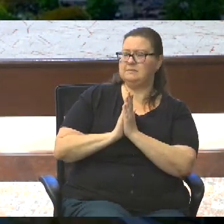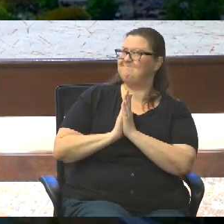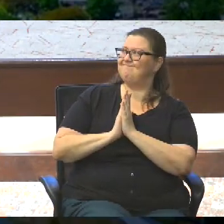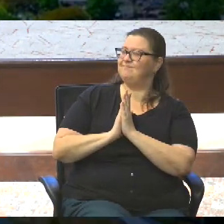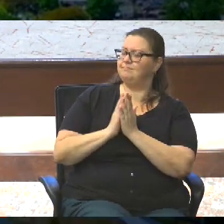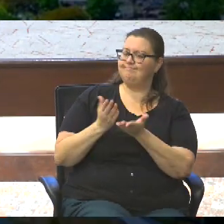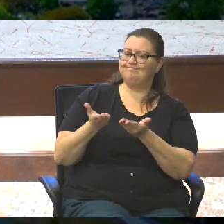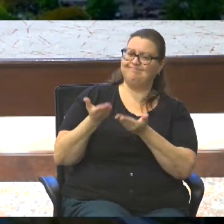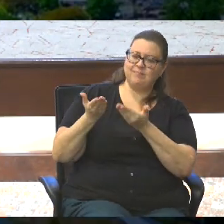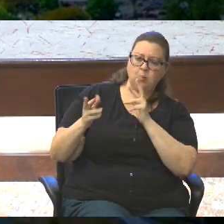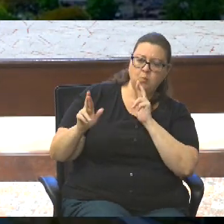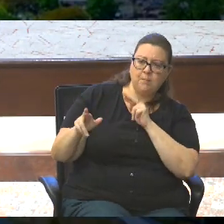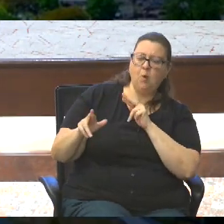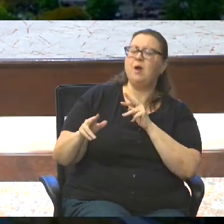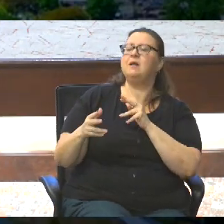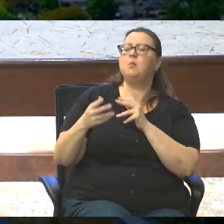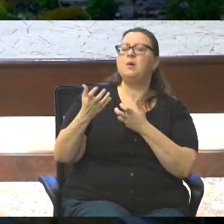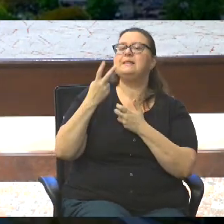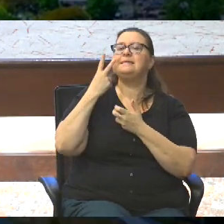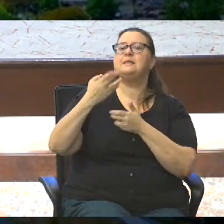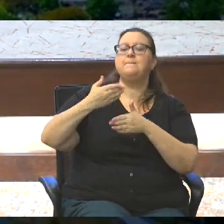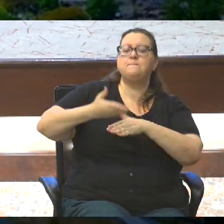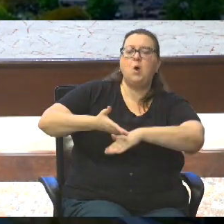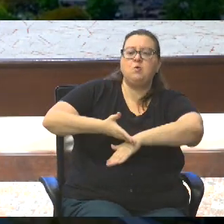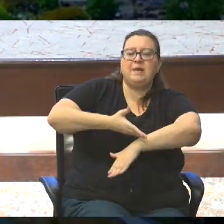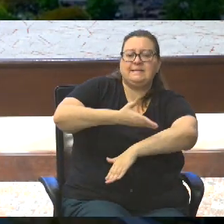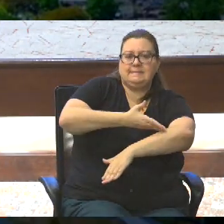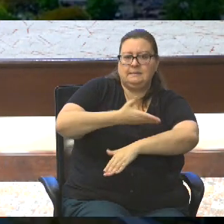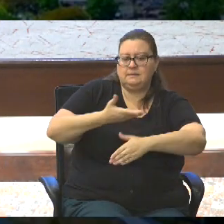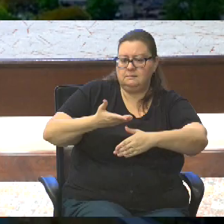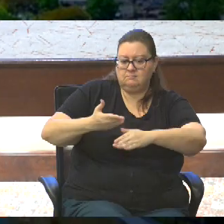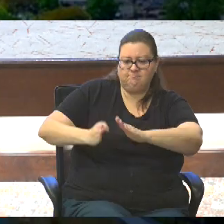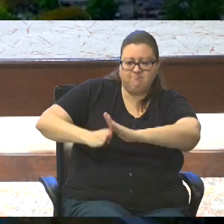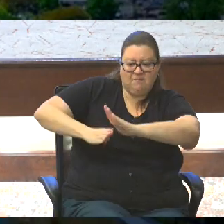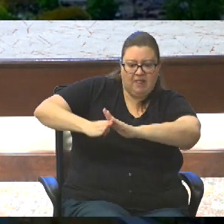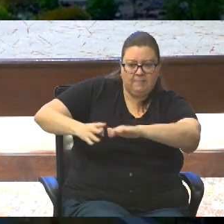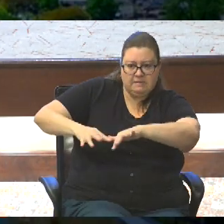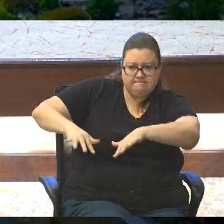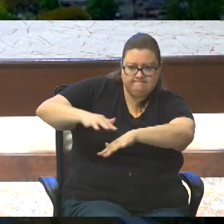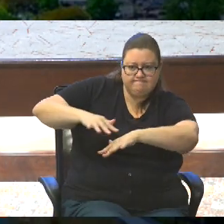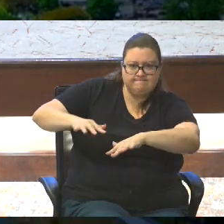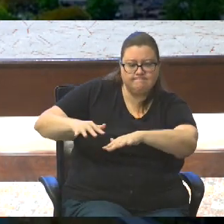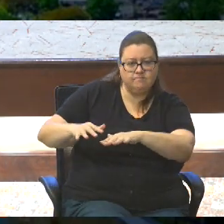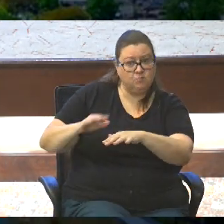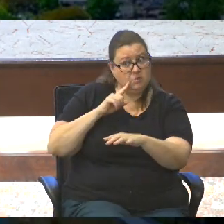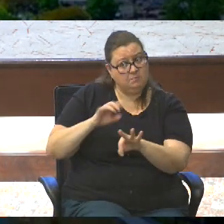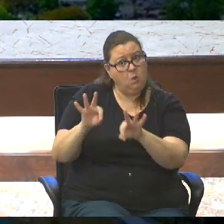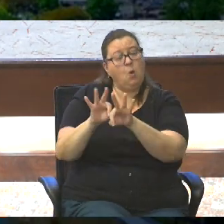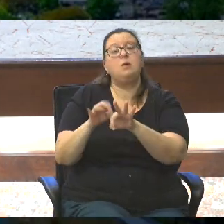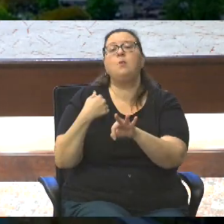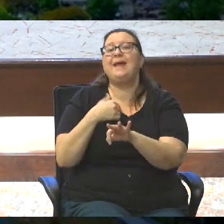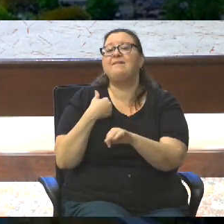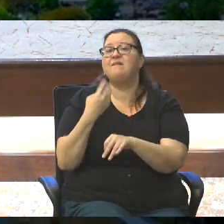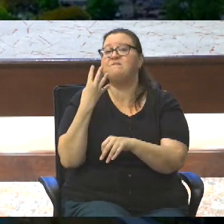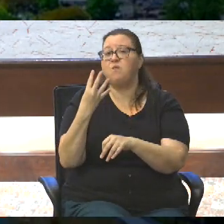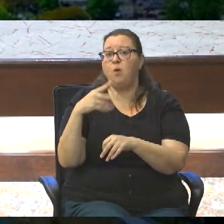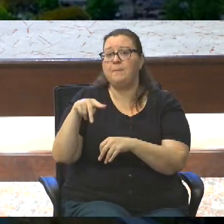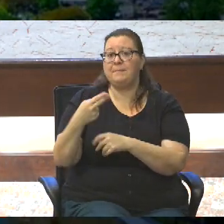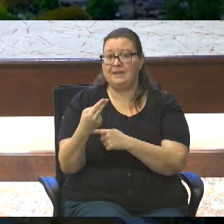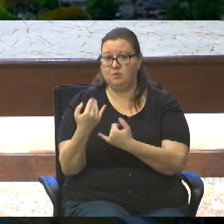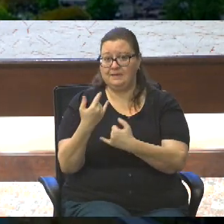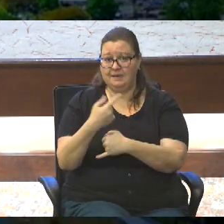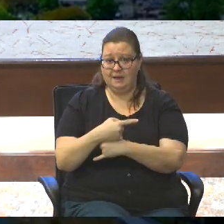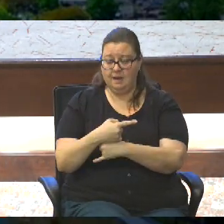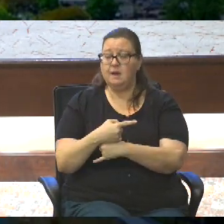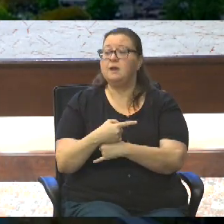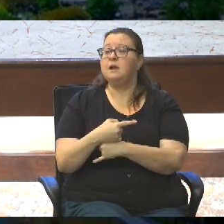it highlights some of the recent progress being made by the developer on this important economic development project. We've got 4 public hearings on the agenda.